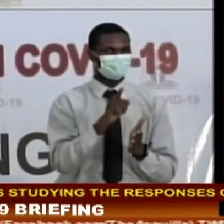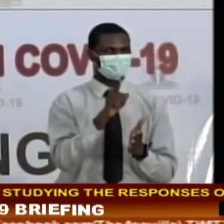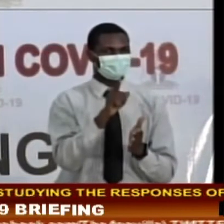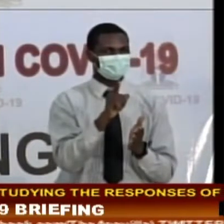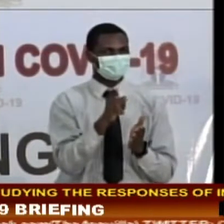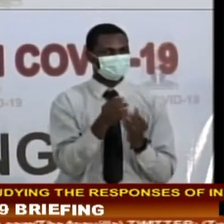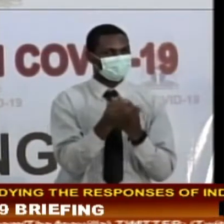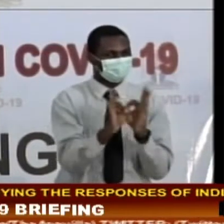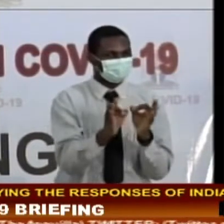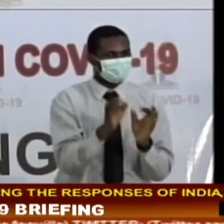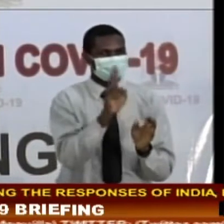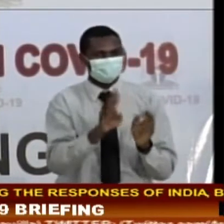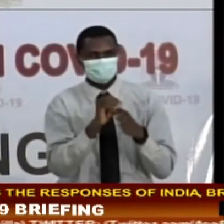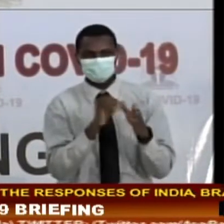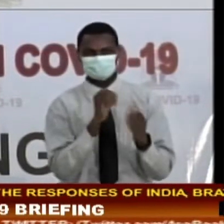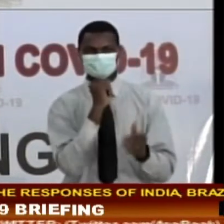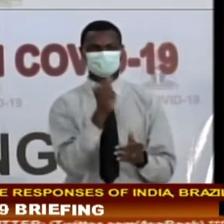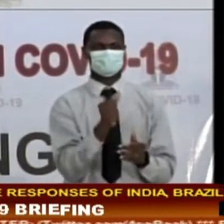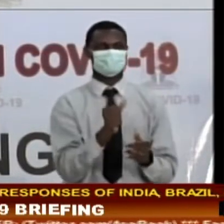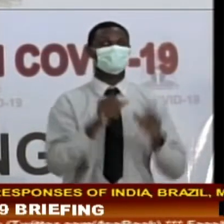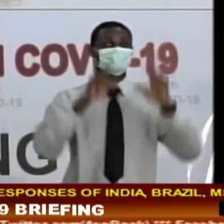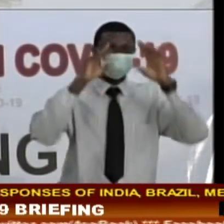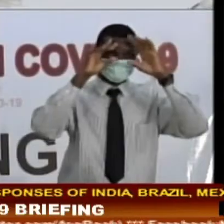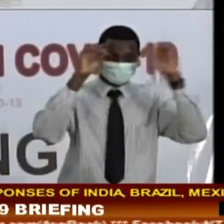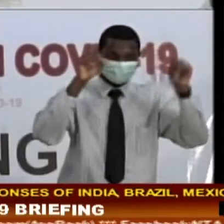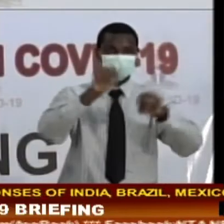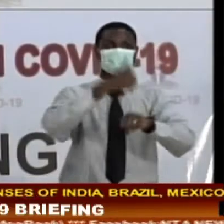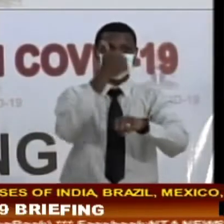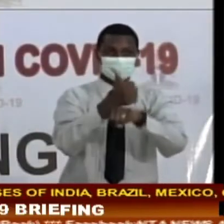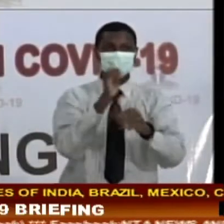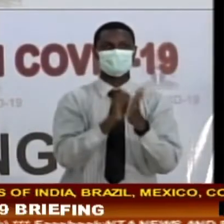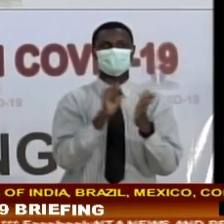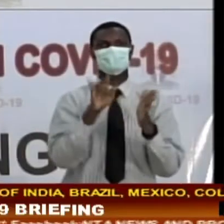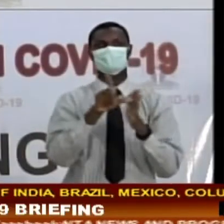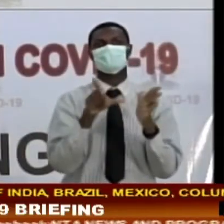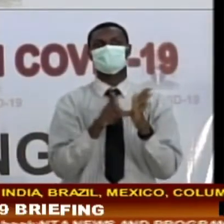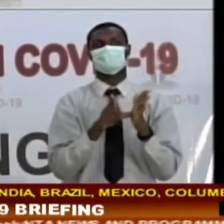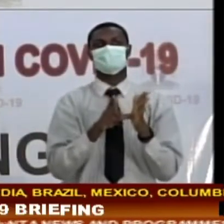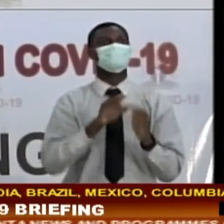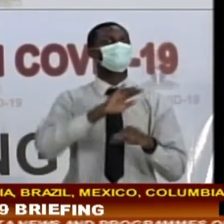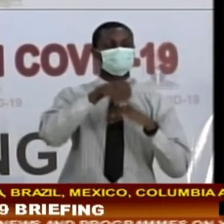Declaration that was signed by Mr President all the